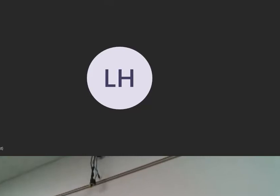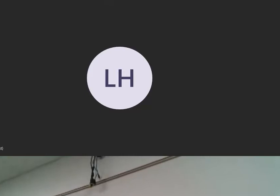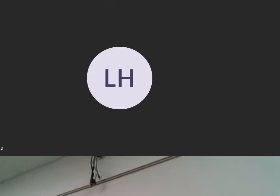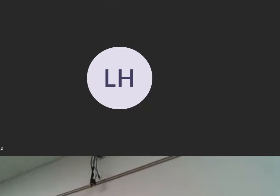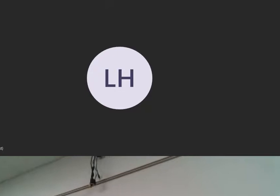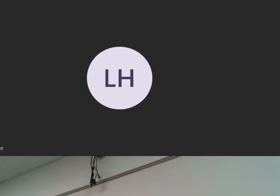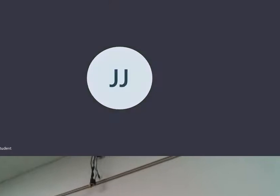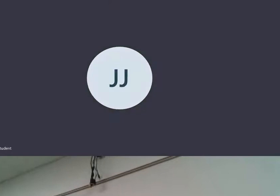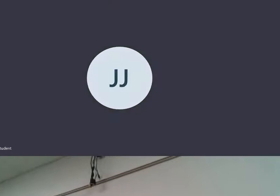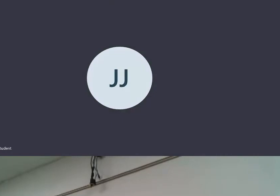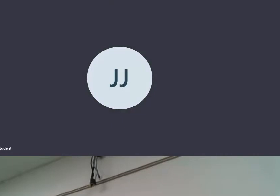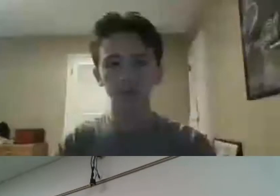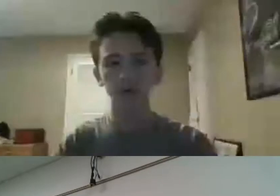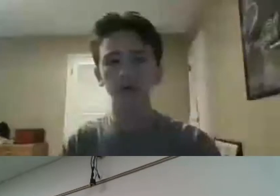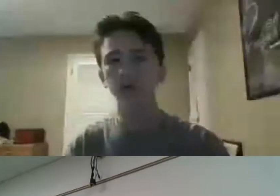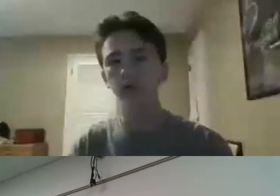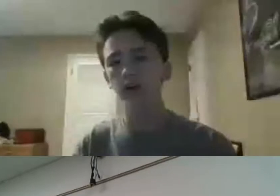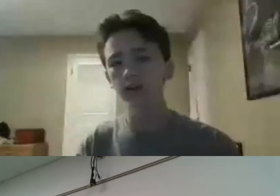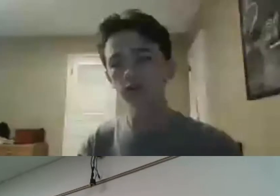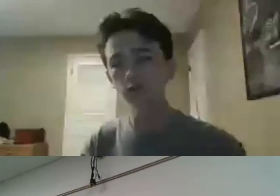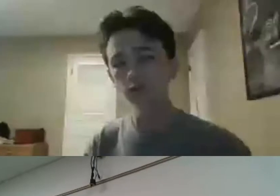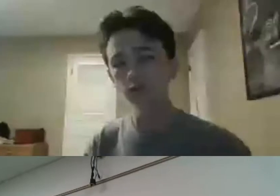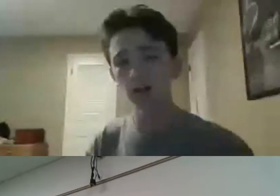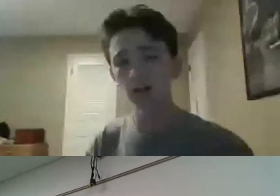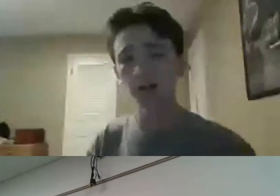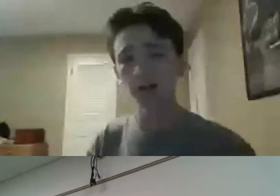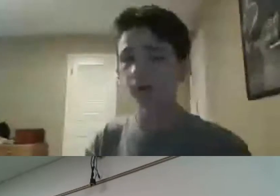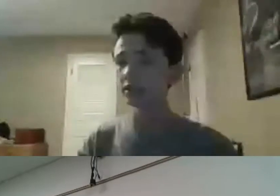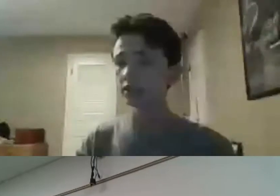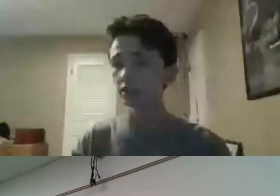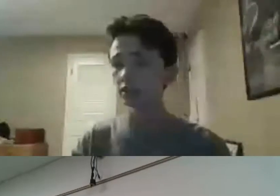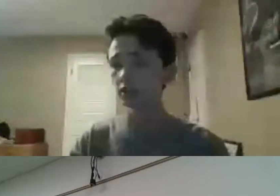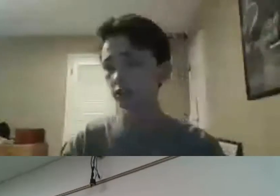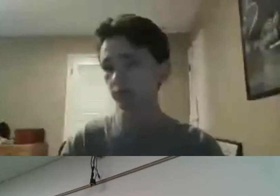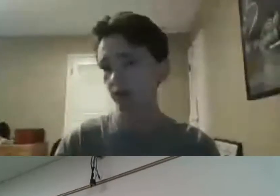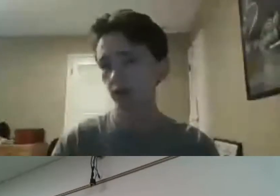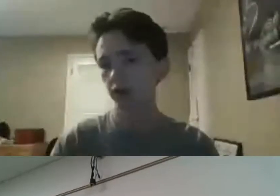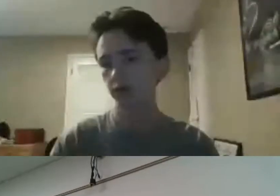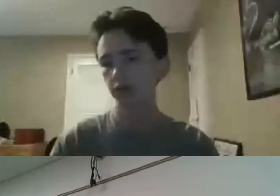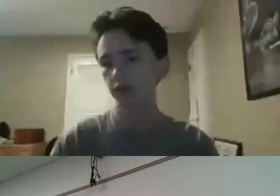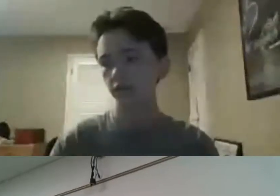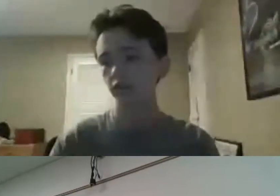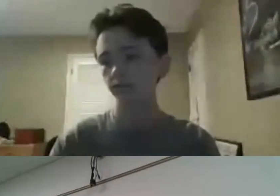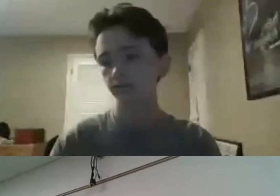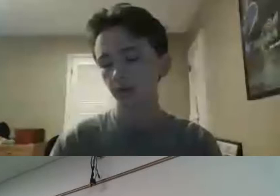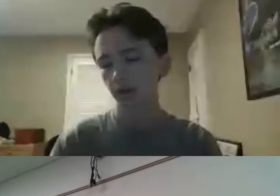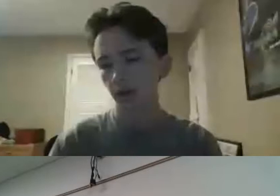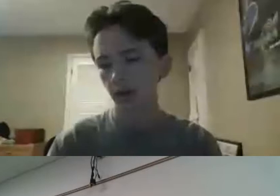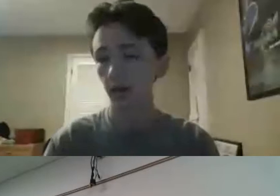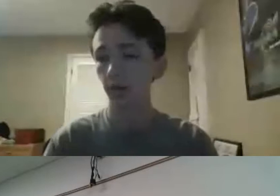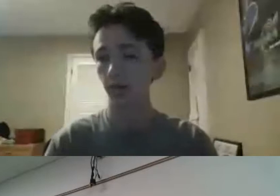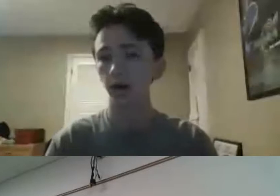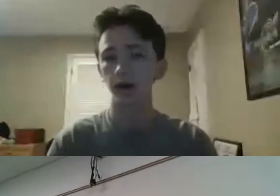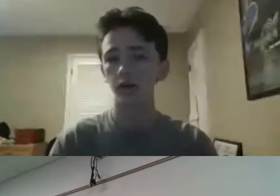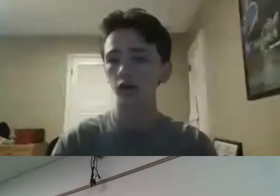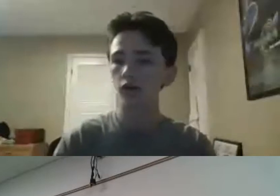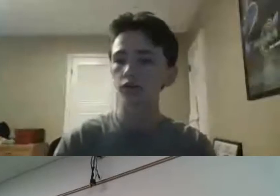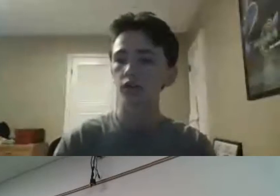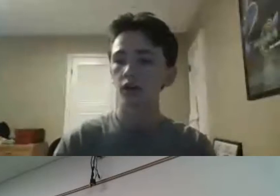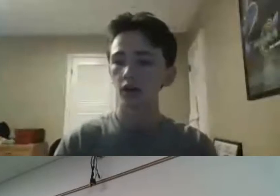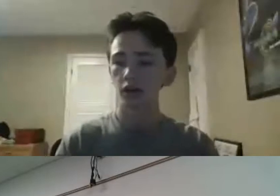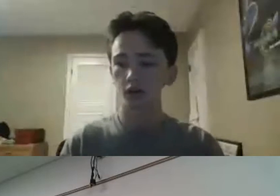Hi, I'm Jack Johnson, and I'm a sophomore at Marshall County High School. I believe that's the first district, but I'm not 100% sure.